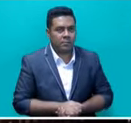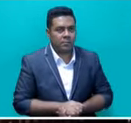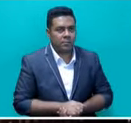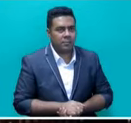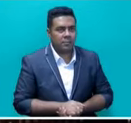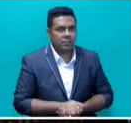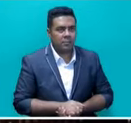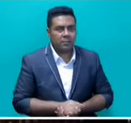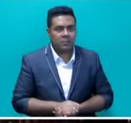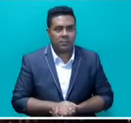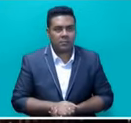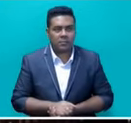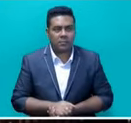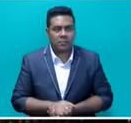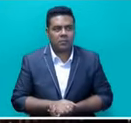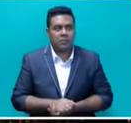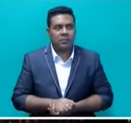No?